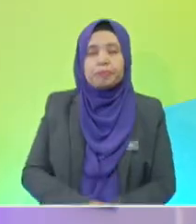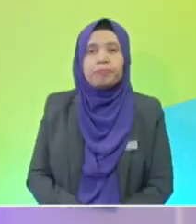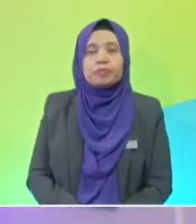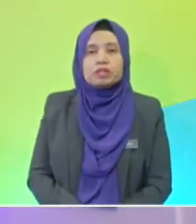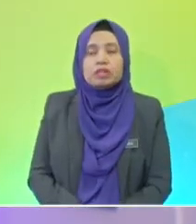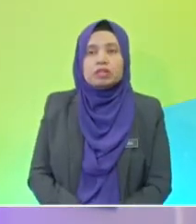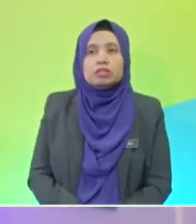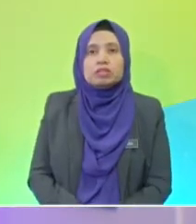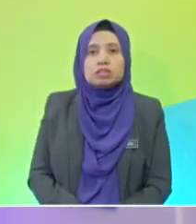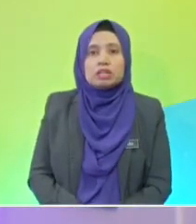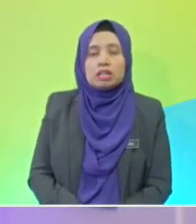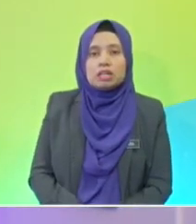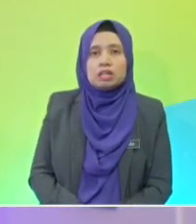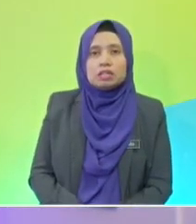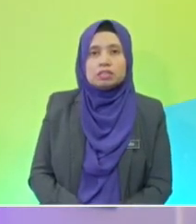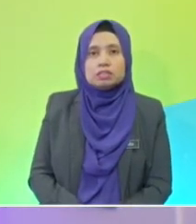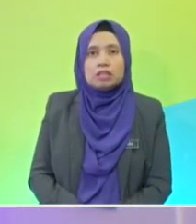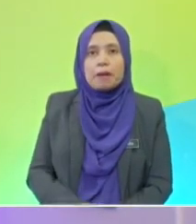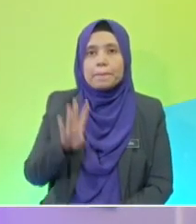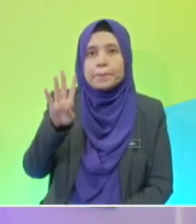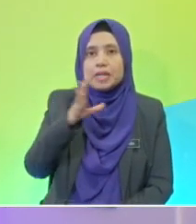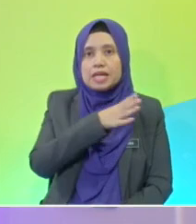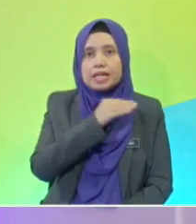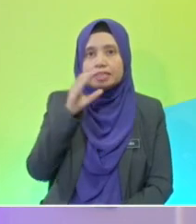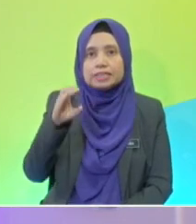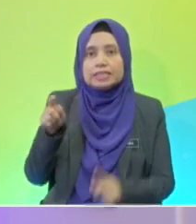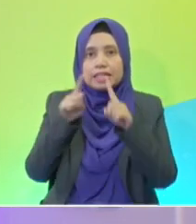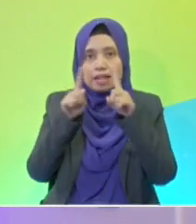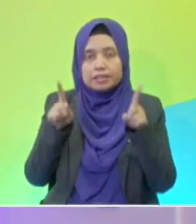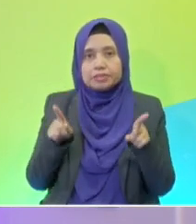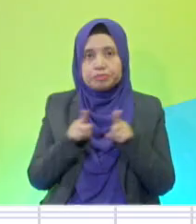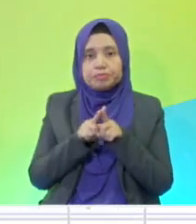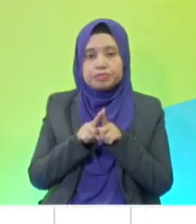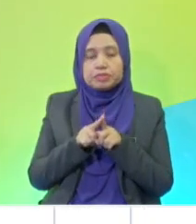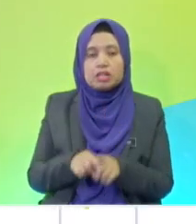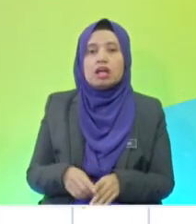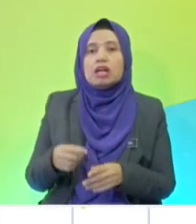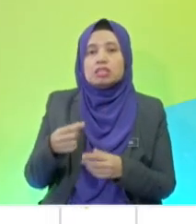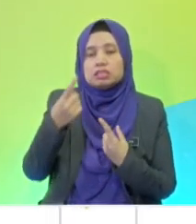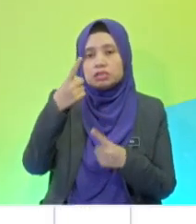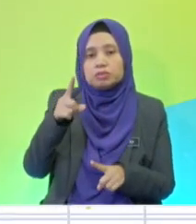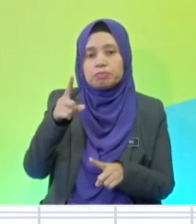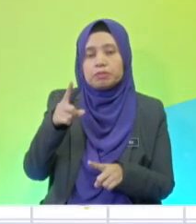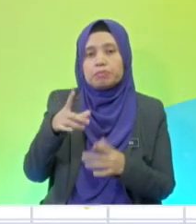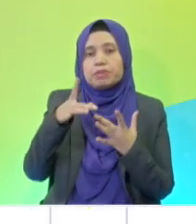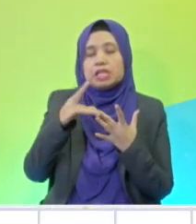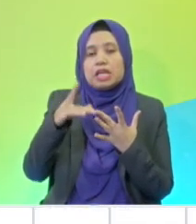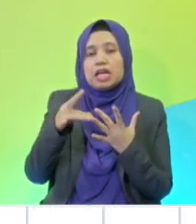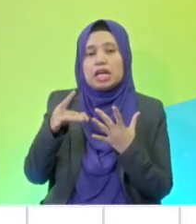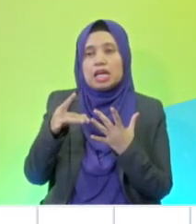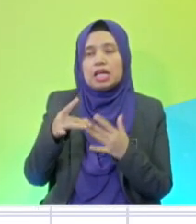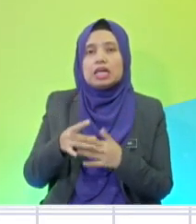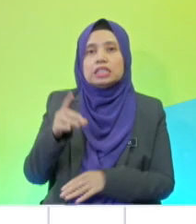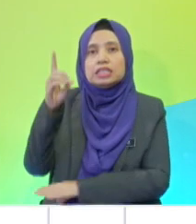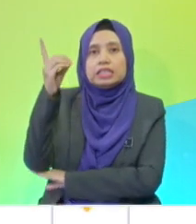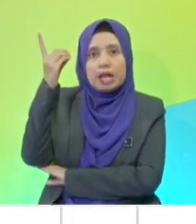more cards here. We have B and C. Okay, for the next one, who like to answer? Who like to choose? Is it Damien